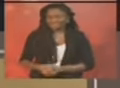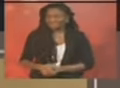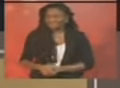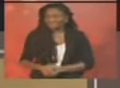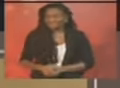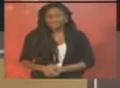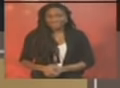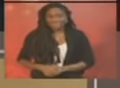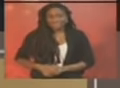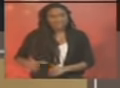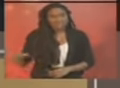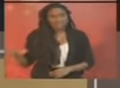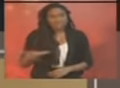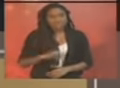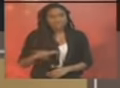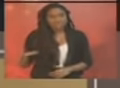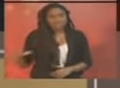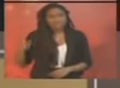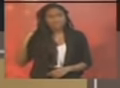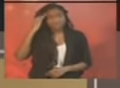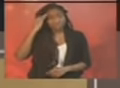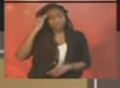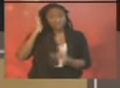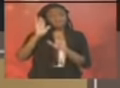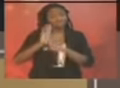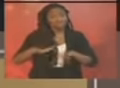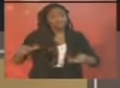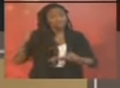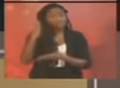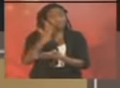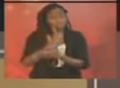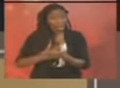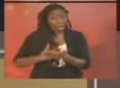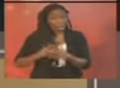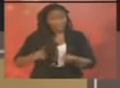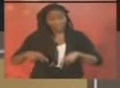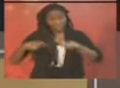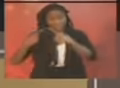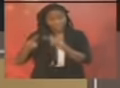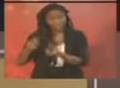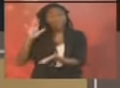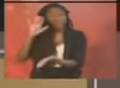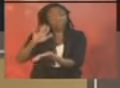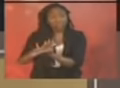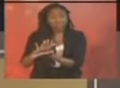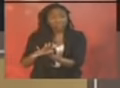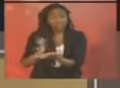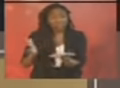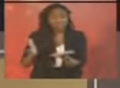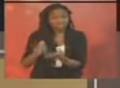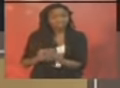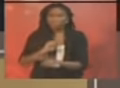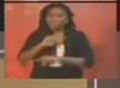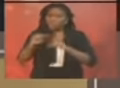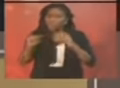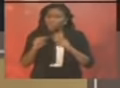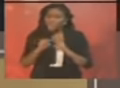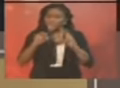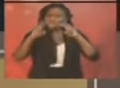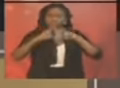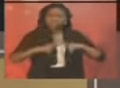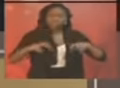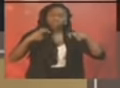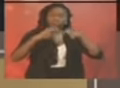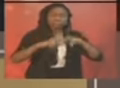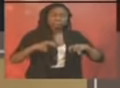have is we have those children in schools. What they've found in the rest of the world it's a tight balance because you need